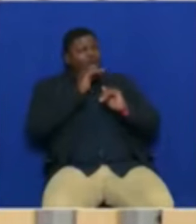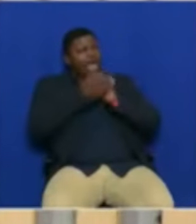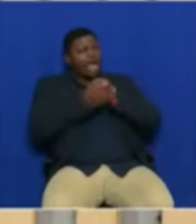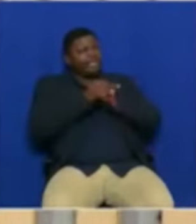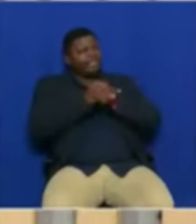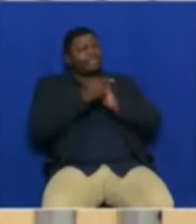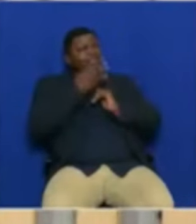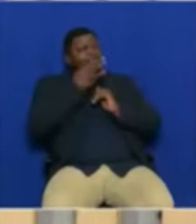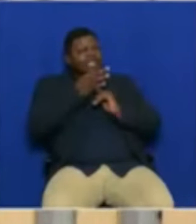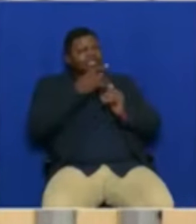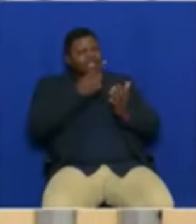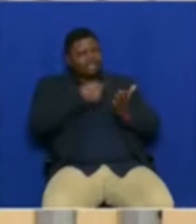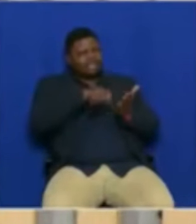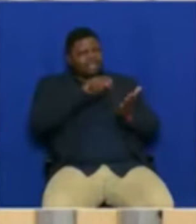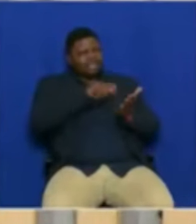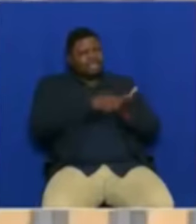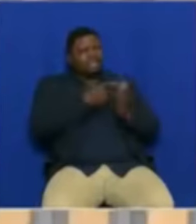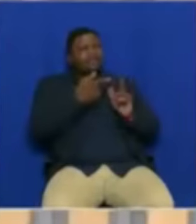DPP